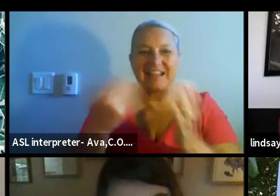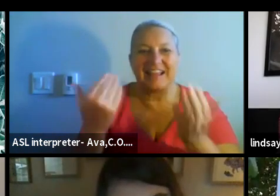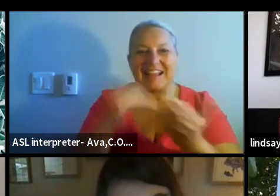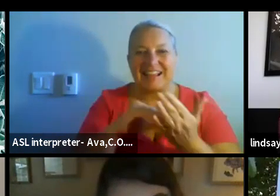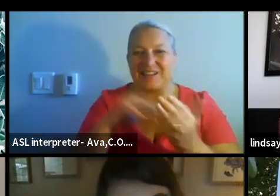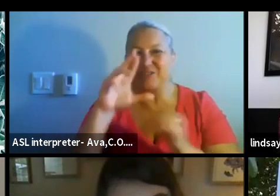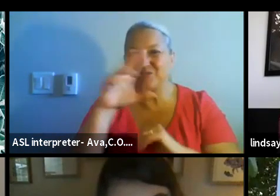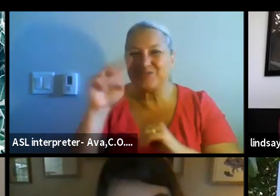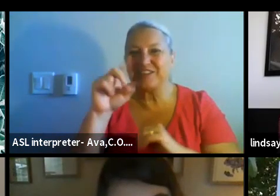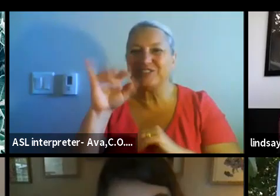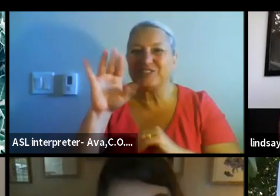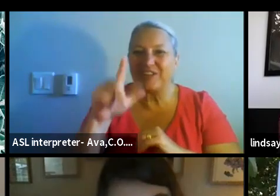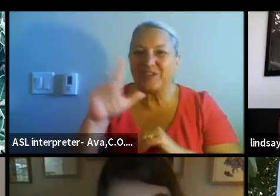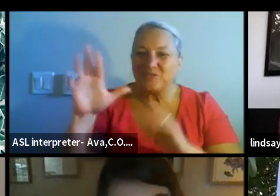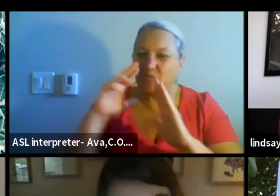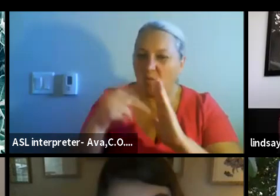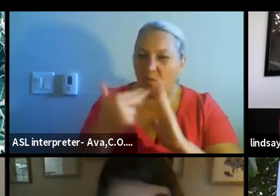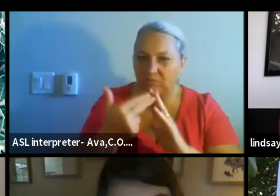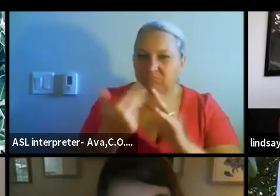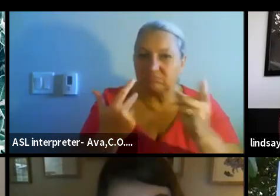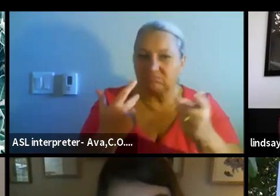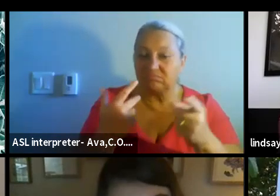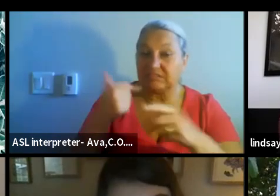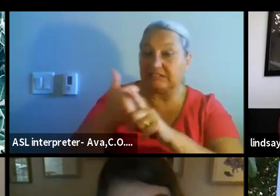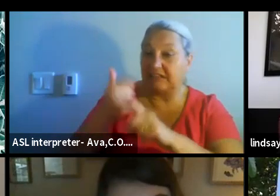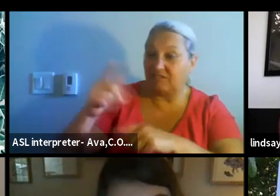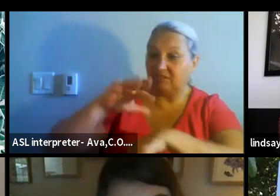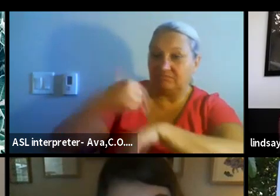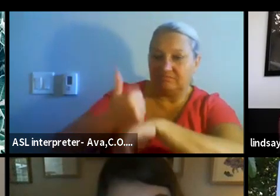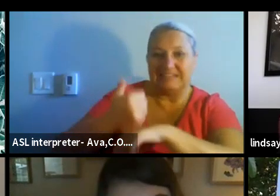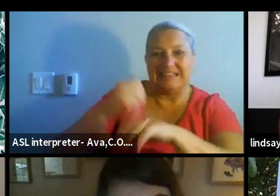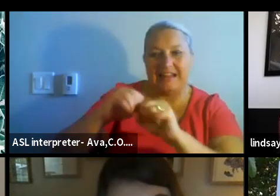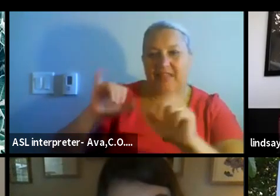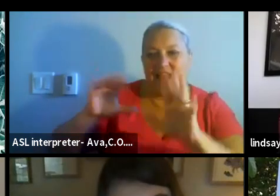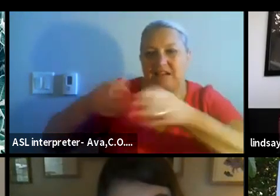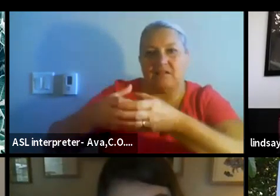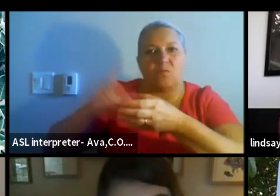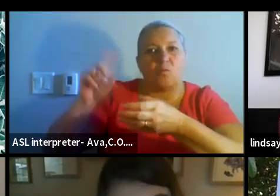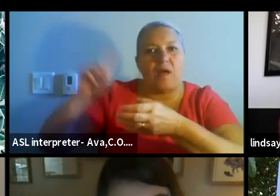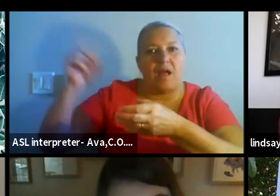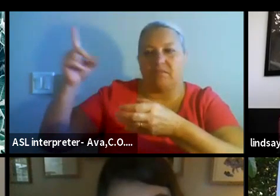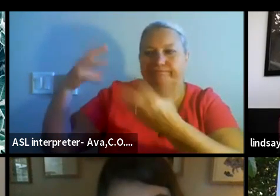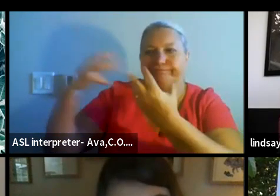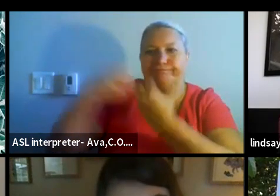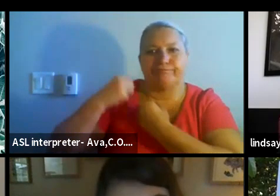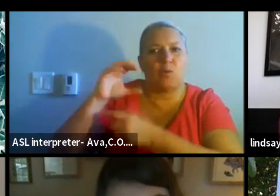its role as a cultural cornerstone in the colonial edifice that contains